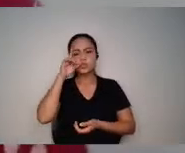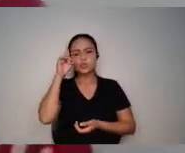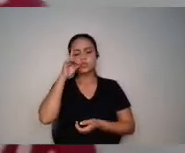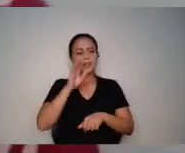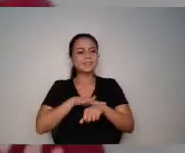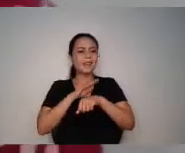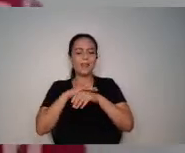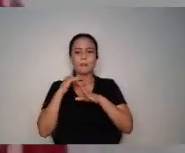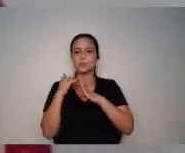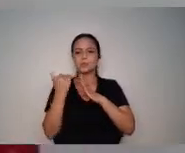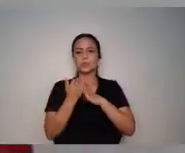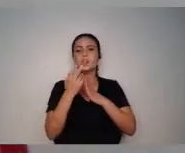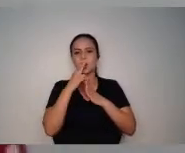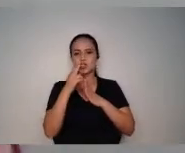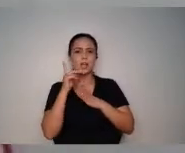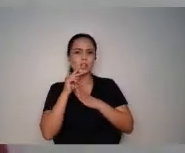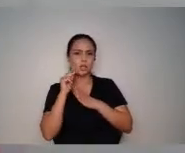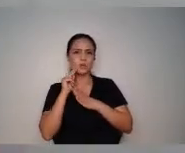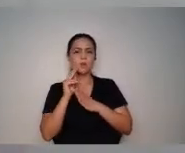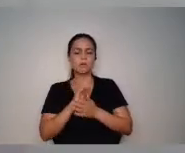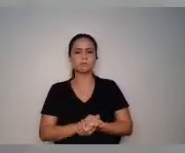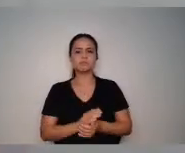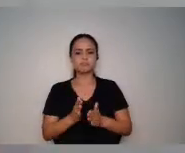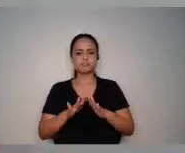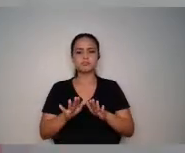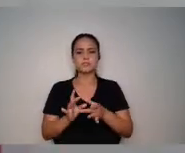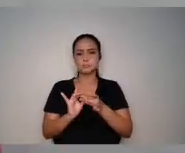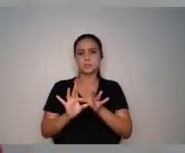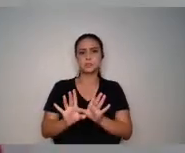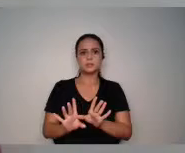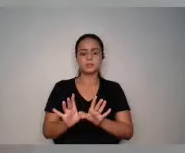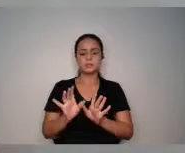how people use since they use their cell phones to use,